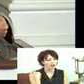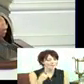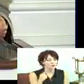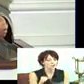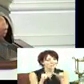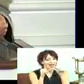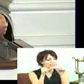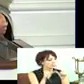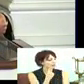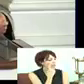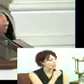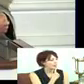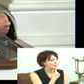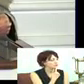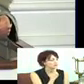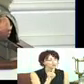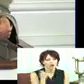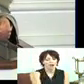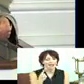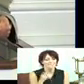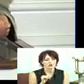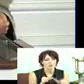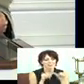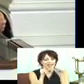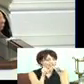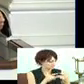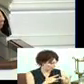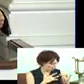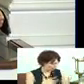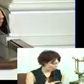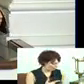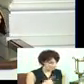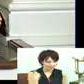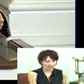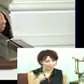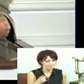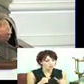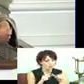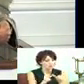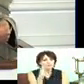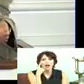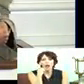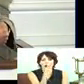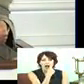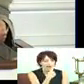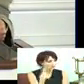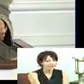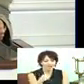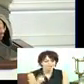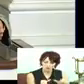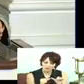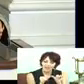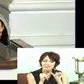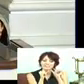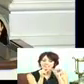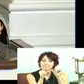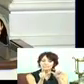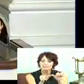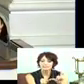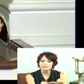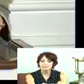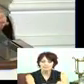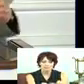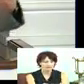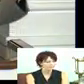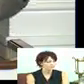are everlasting. My heart is everlasting. My eyes are everlasting."